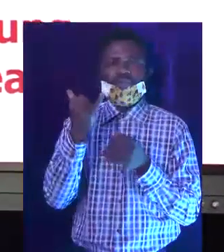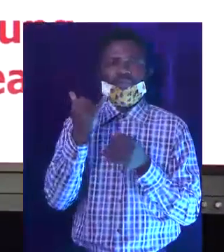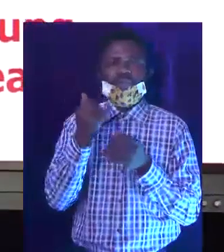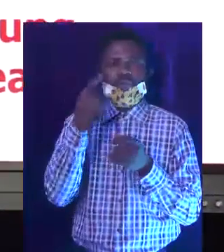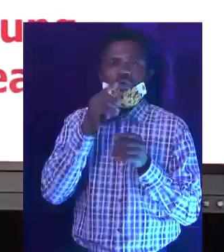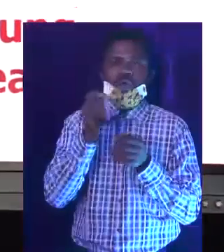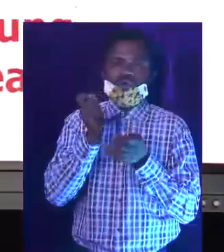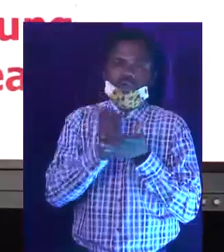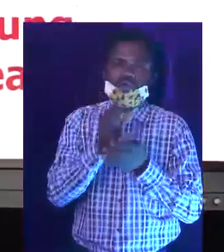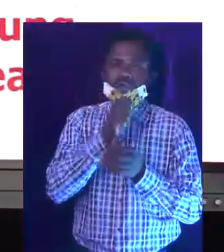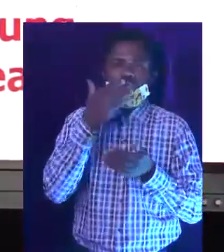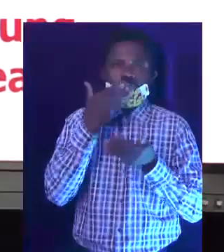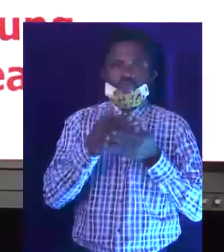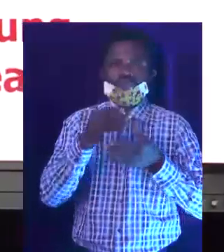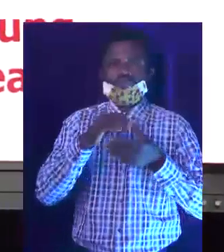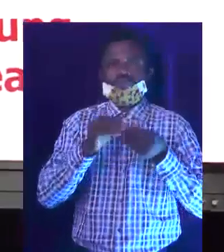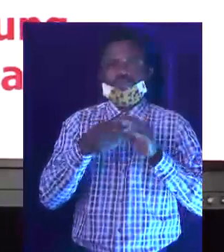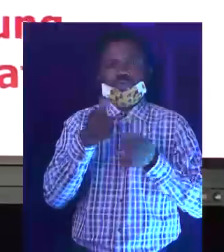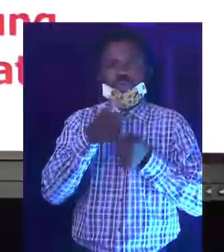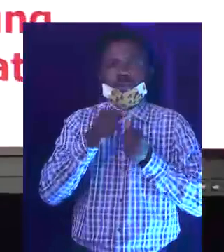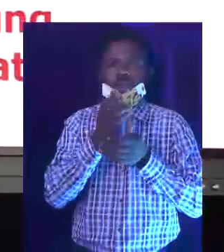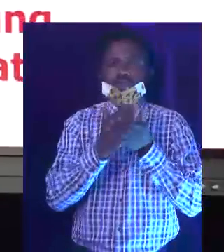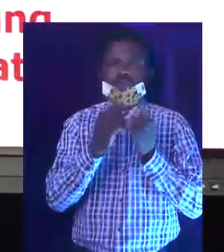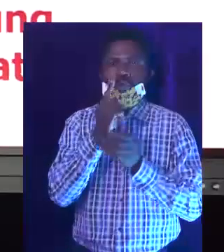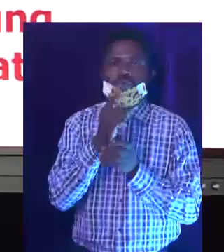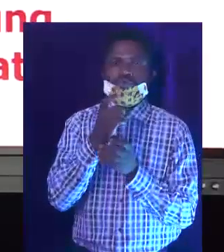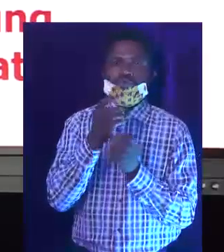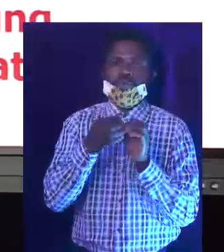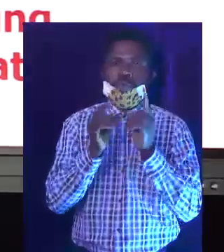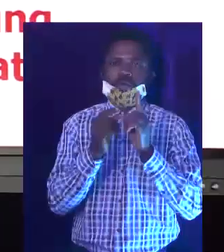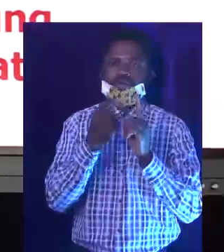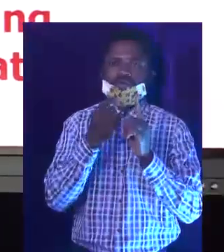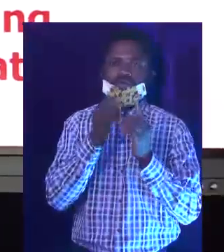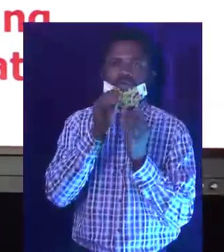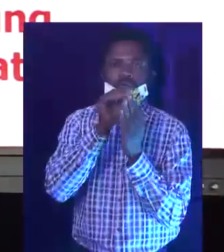for writing a good biography? 1. Order.